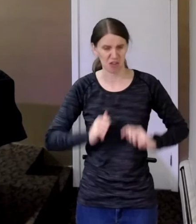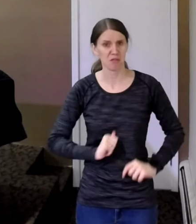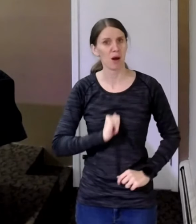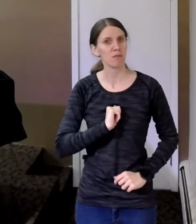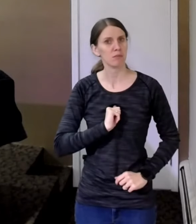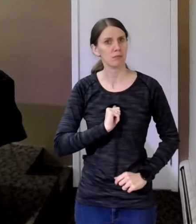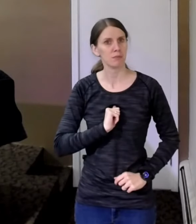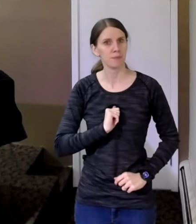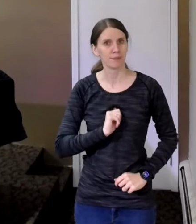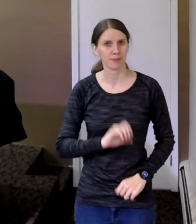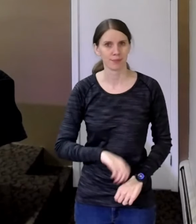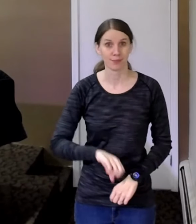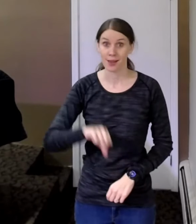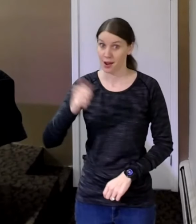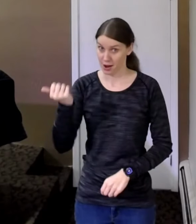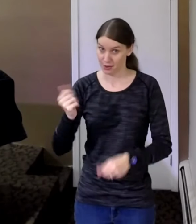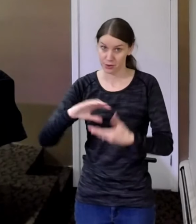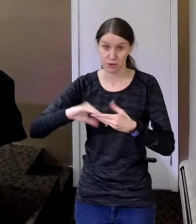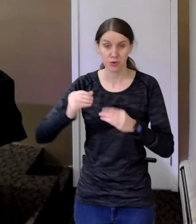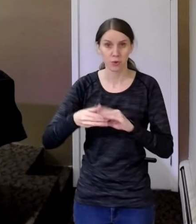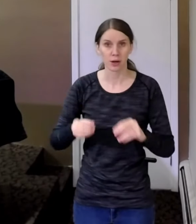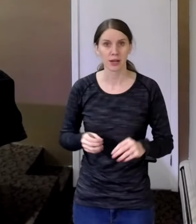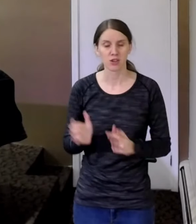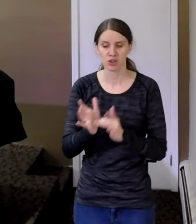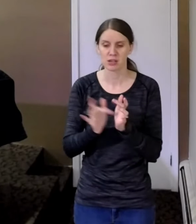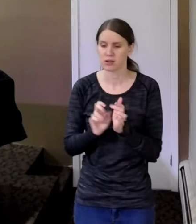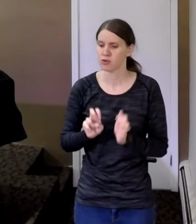Another time, Jesus is coming into Jerusalem.